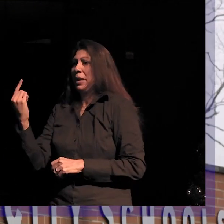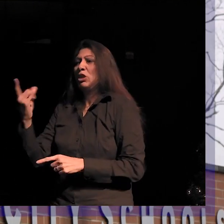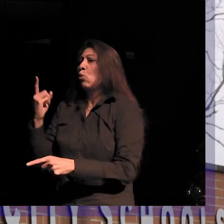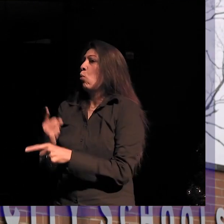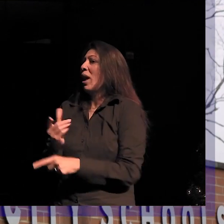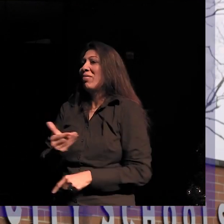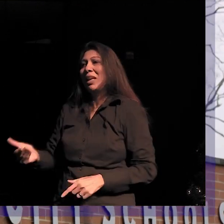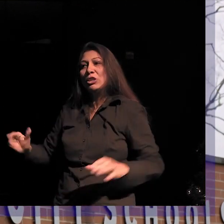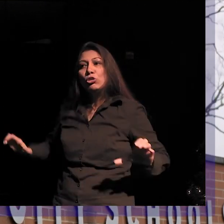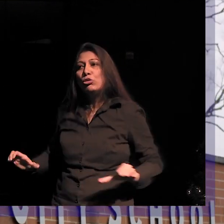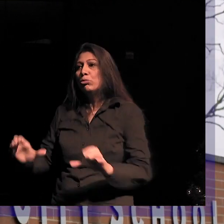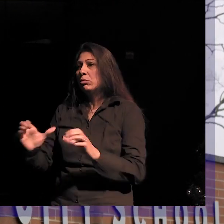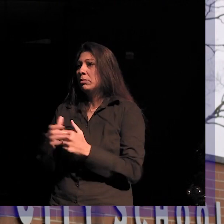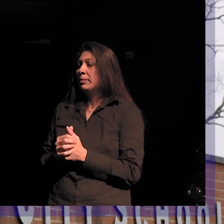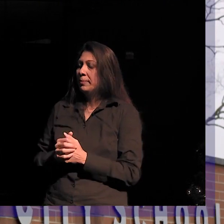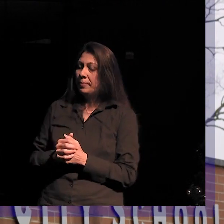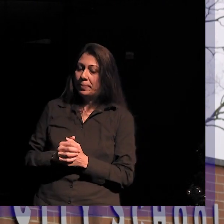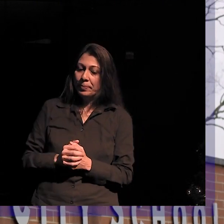thing to do.